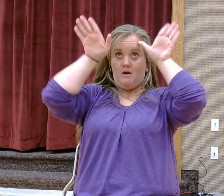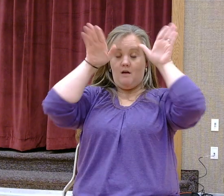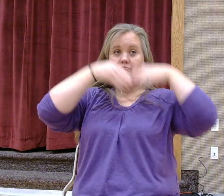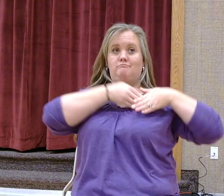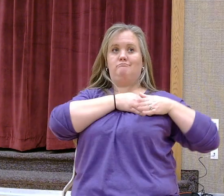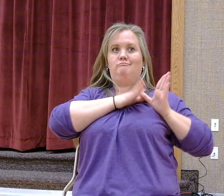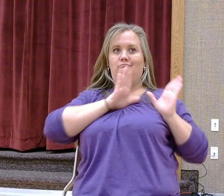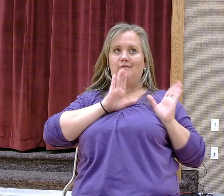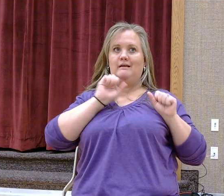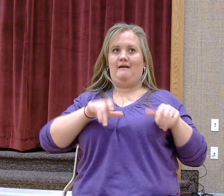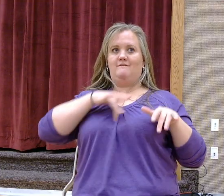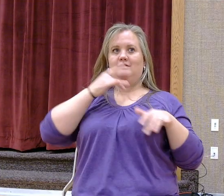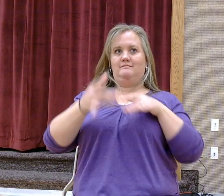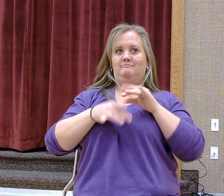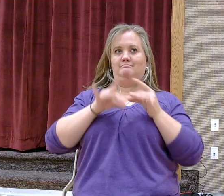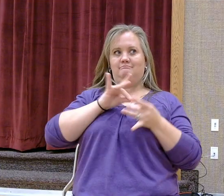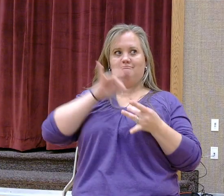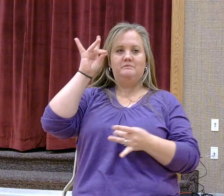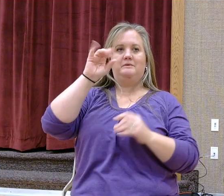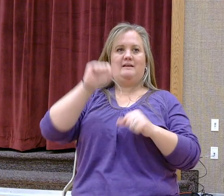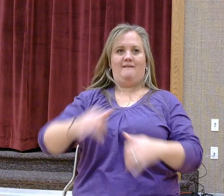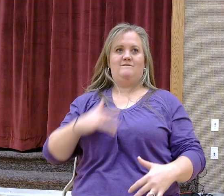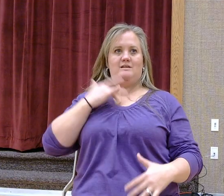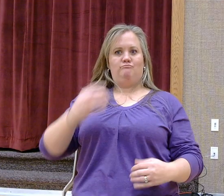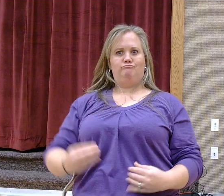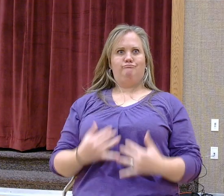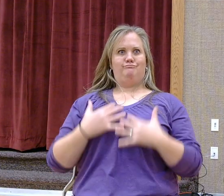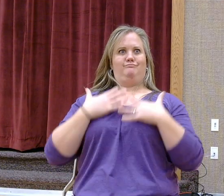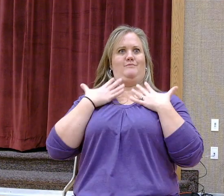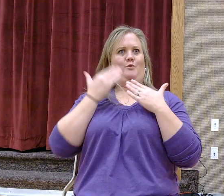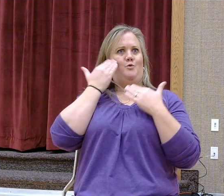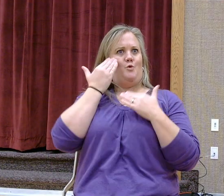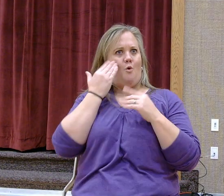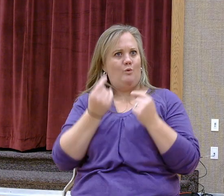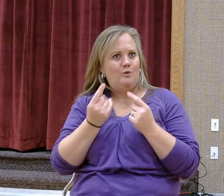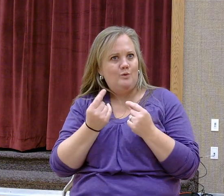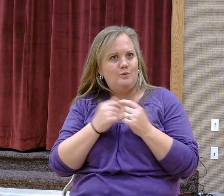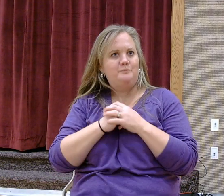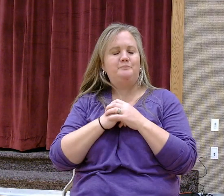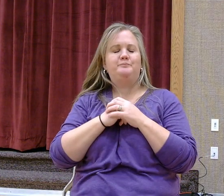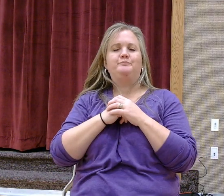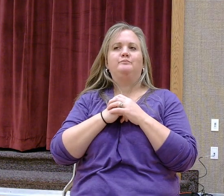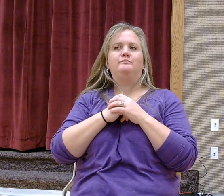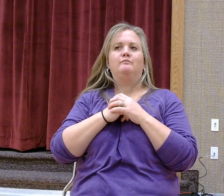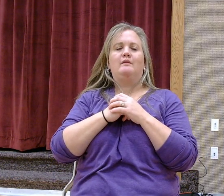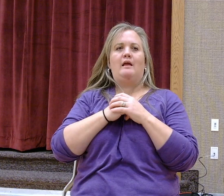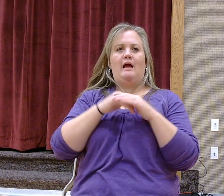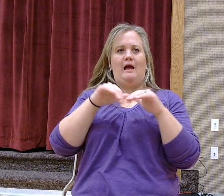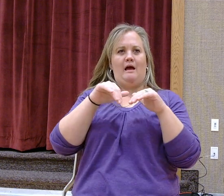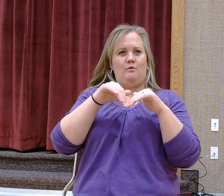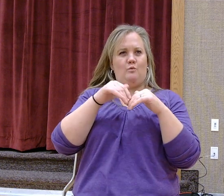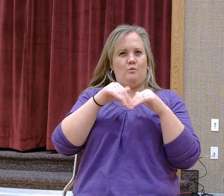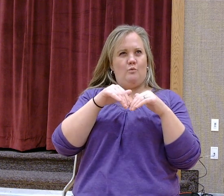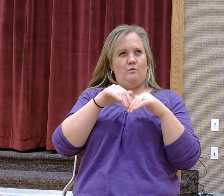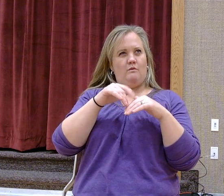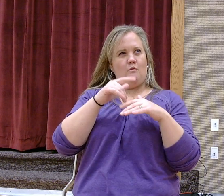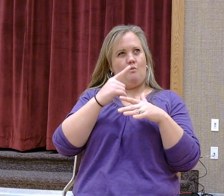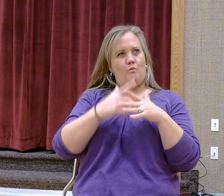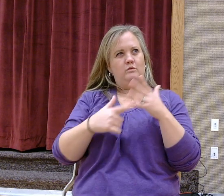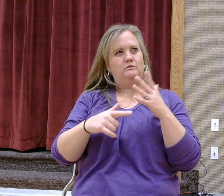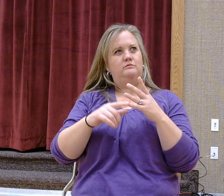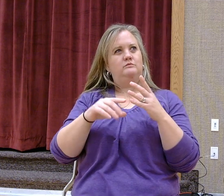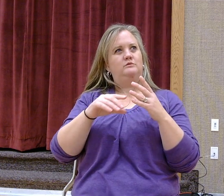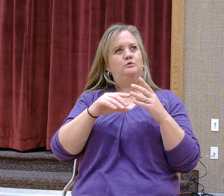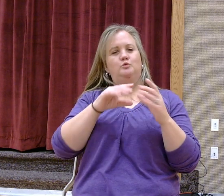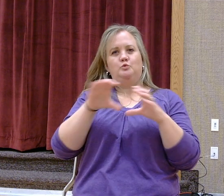with the Spirit that we can be inspired to know how to act and what to move on in our personal lives at